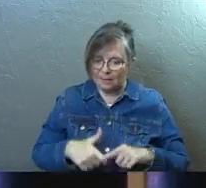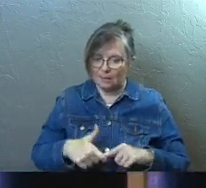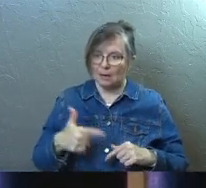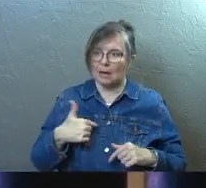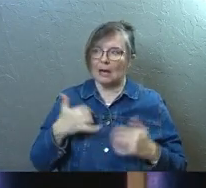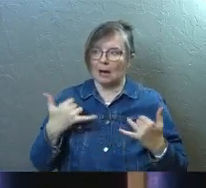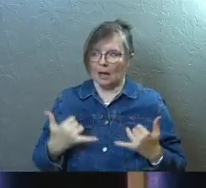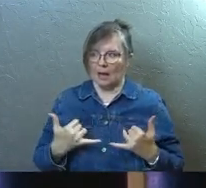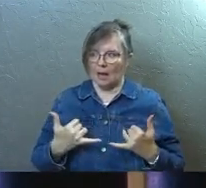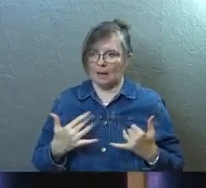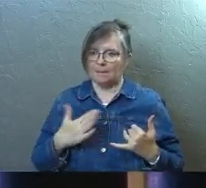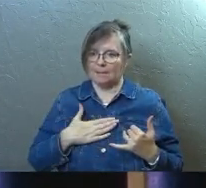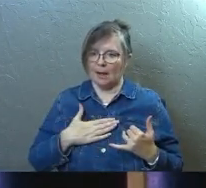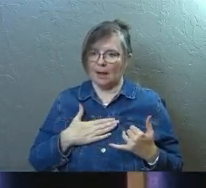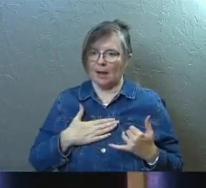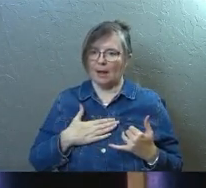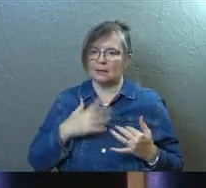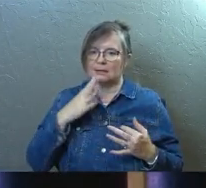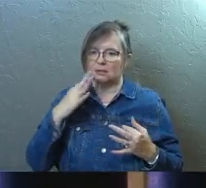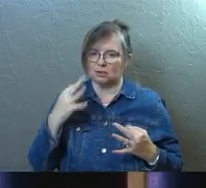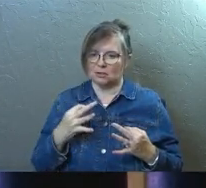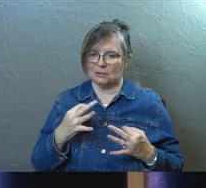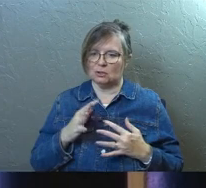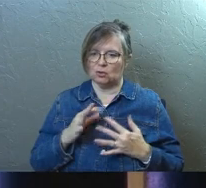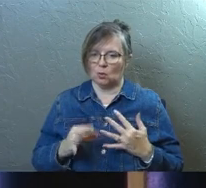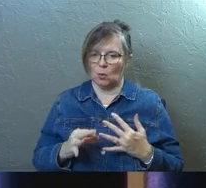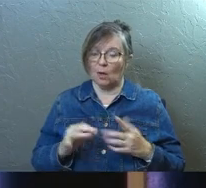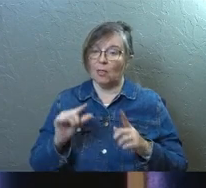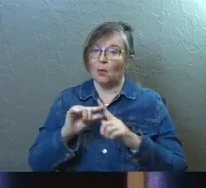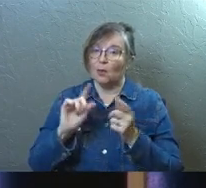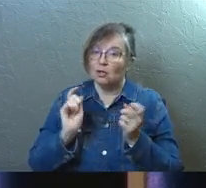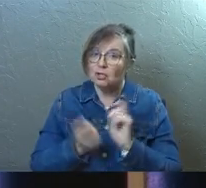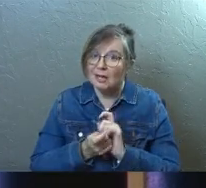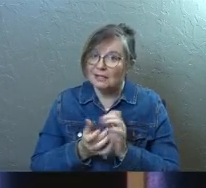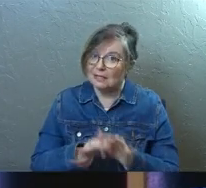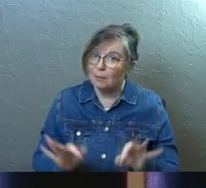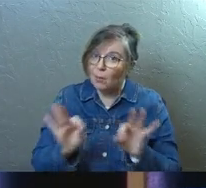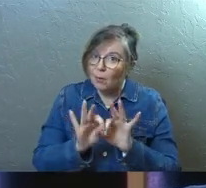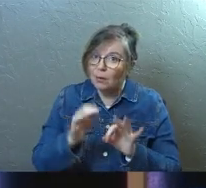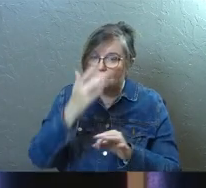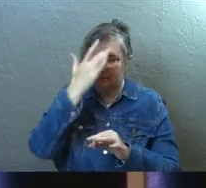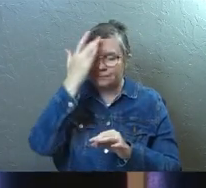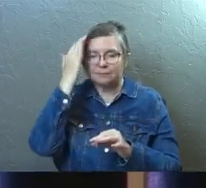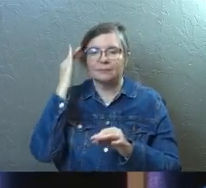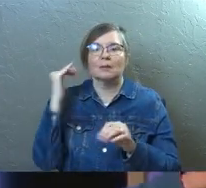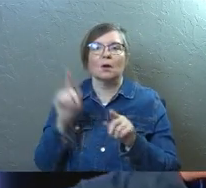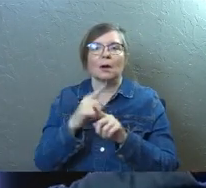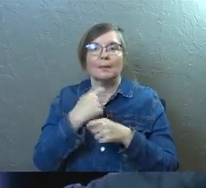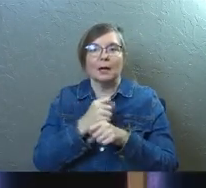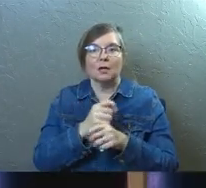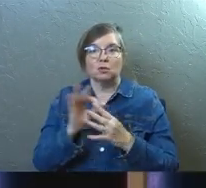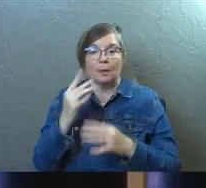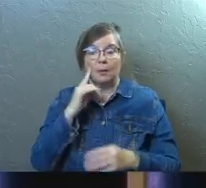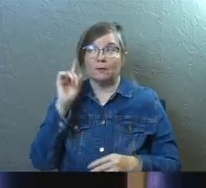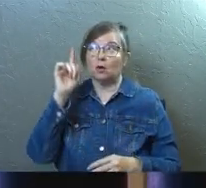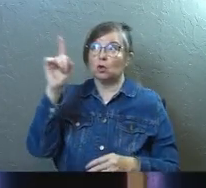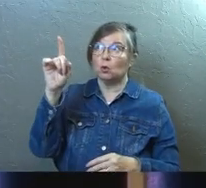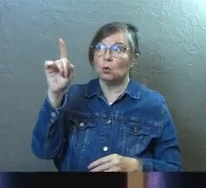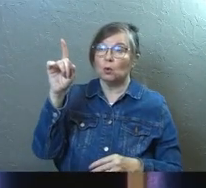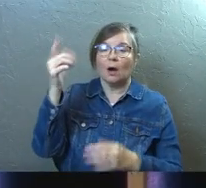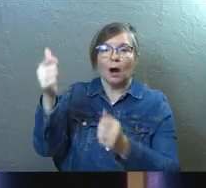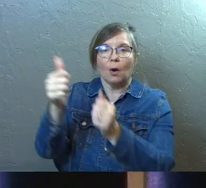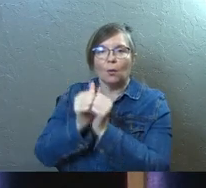says, I'm making a choice. The words change. It's important. Not only does he say, I'm making a choice, but he says, for you are with